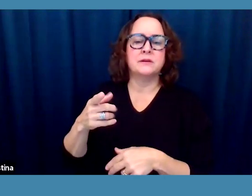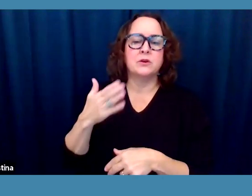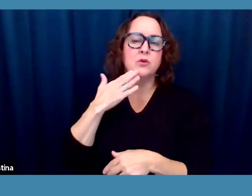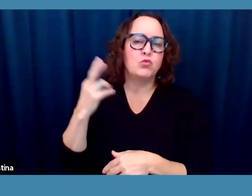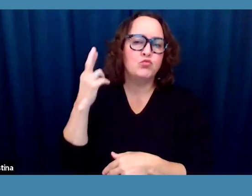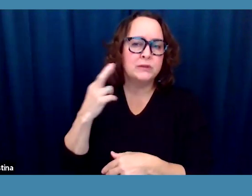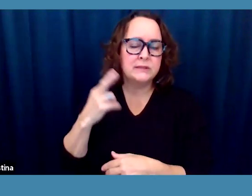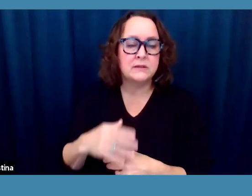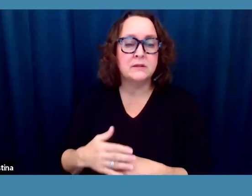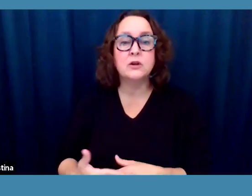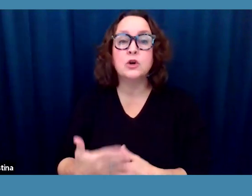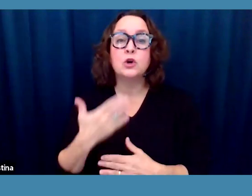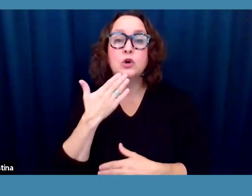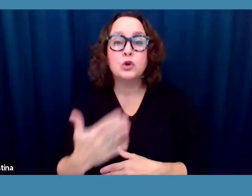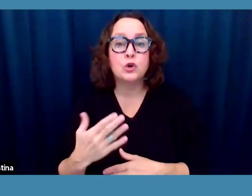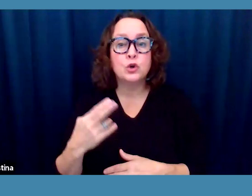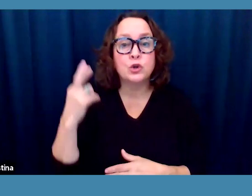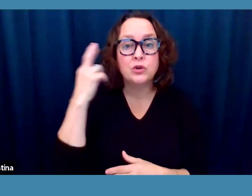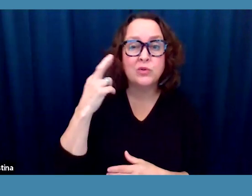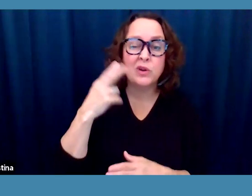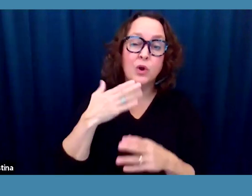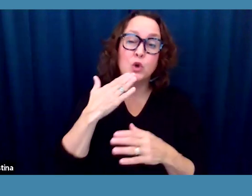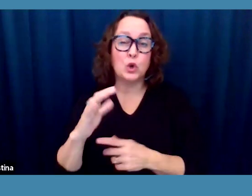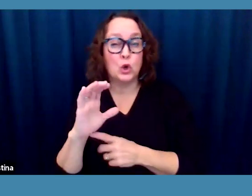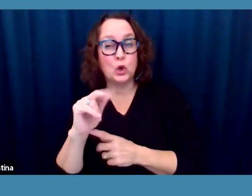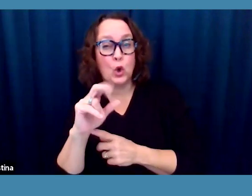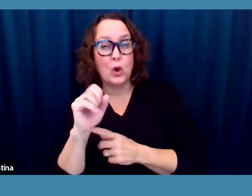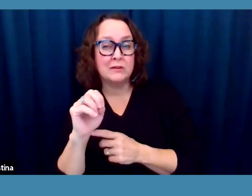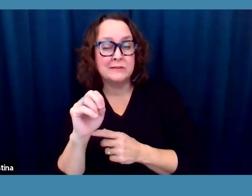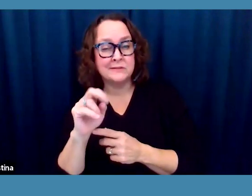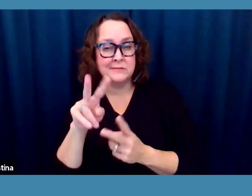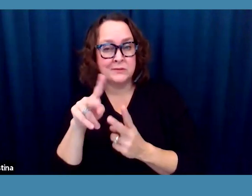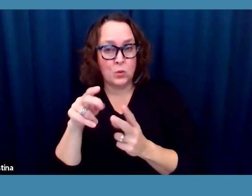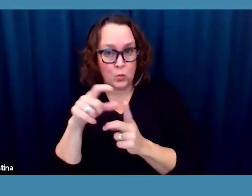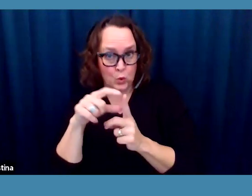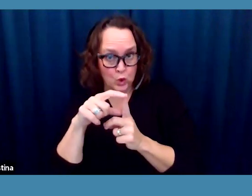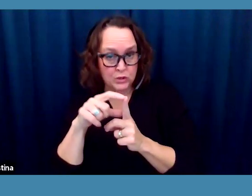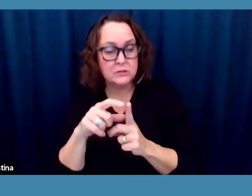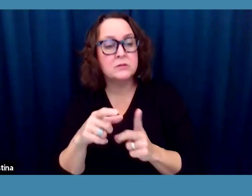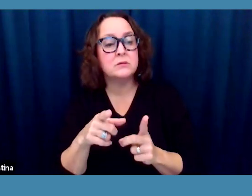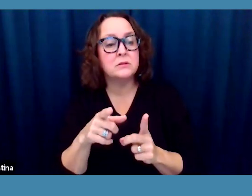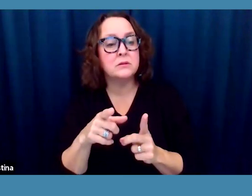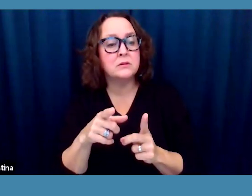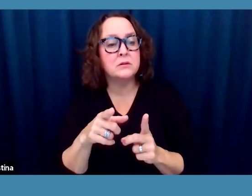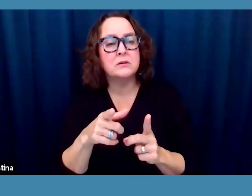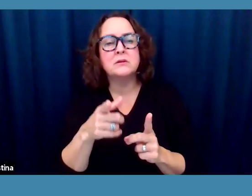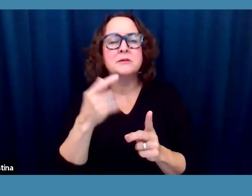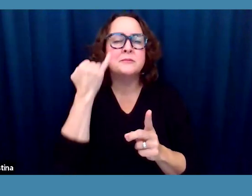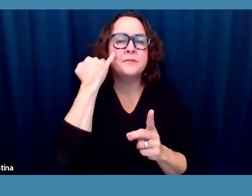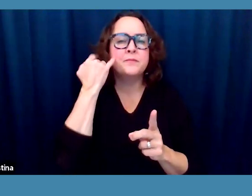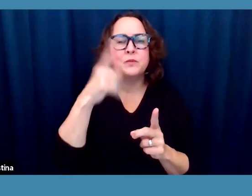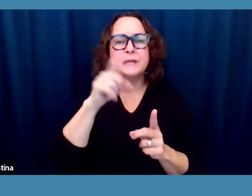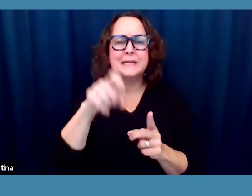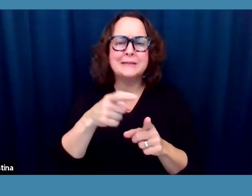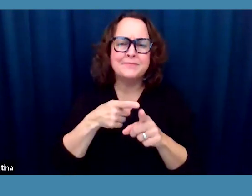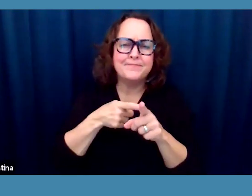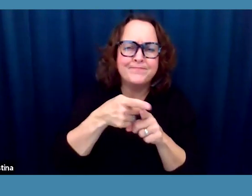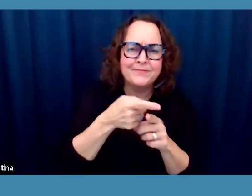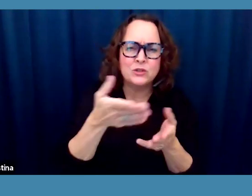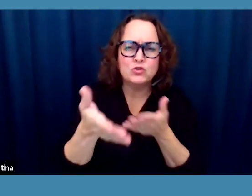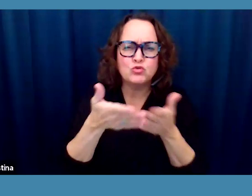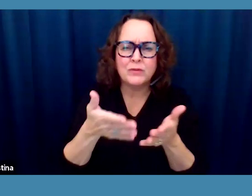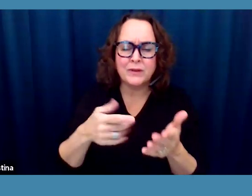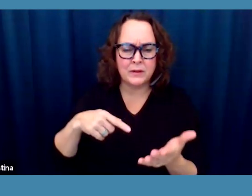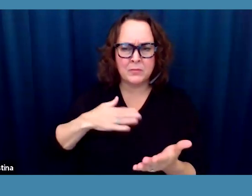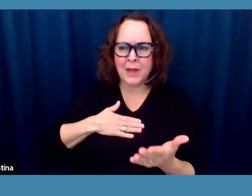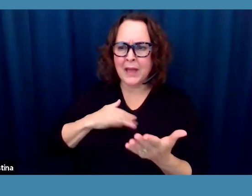An example of good cause would be, for instance, I need a specialized service and my plan